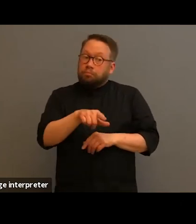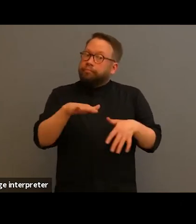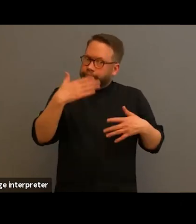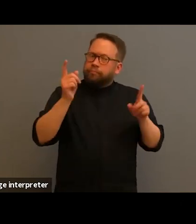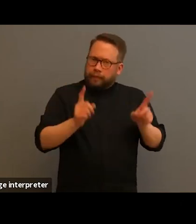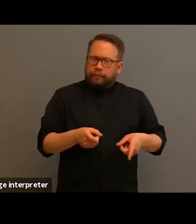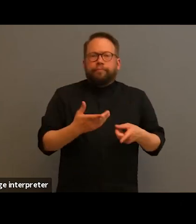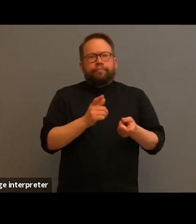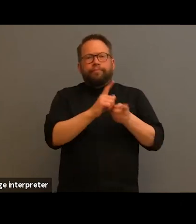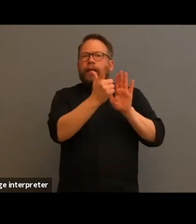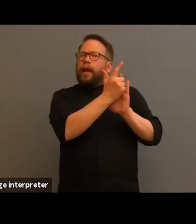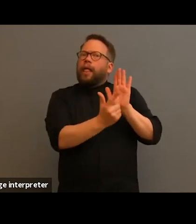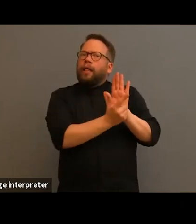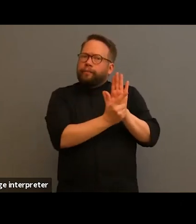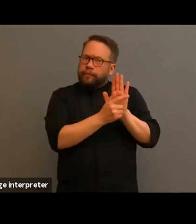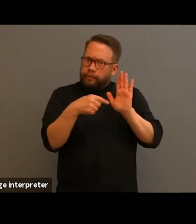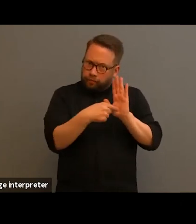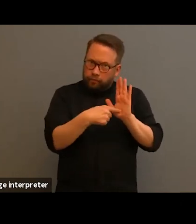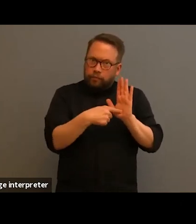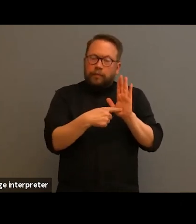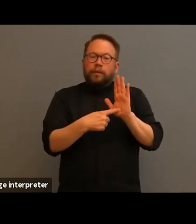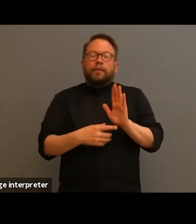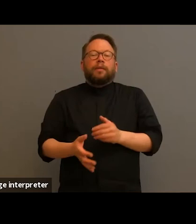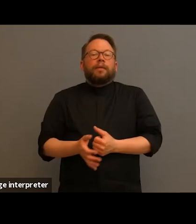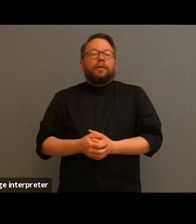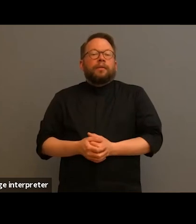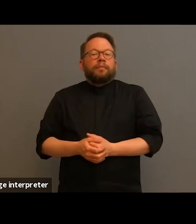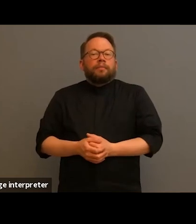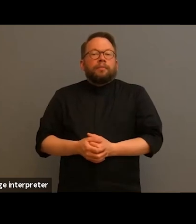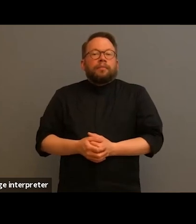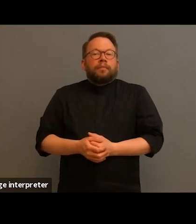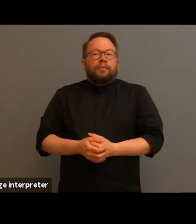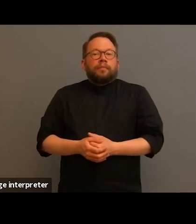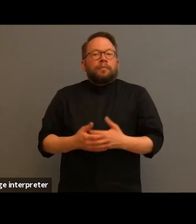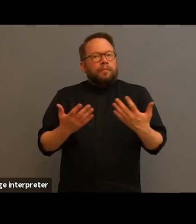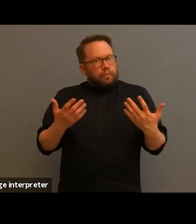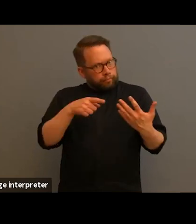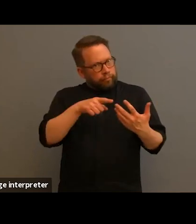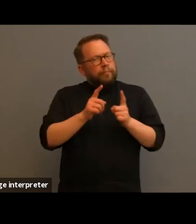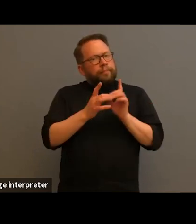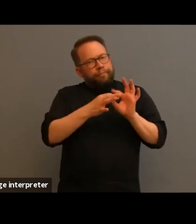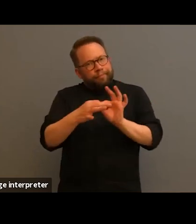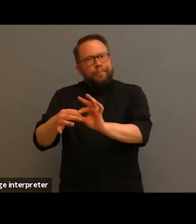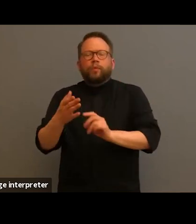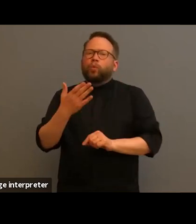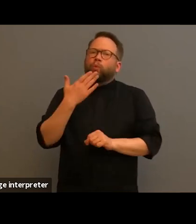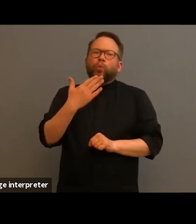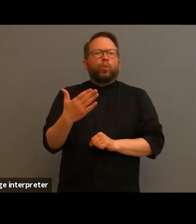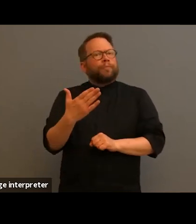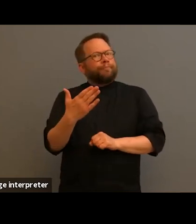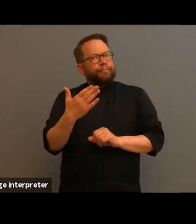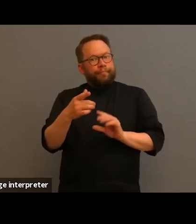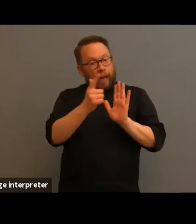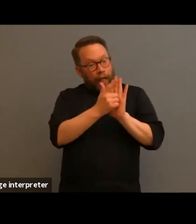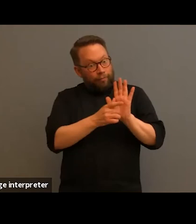impact, in particular, tailor-made system, ERP and other legacy system have poor accessibility. Some